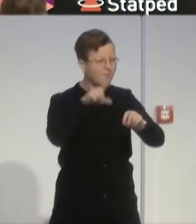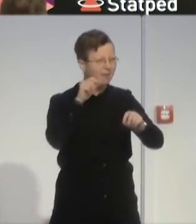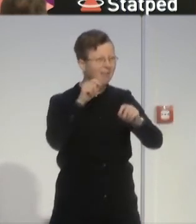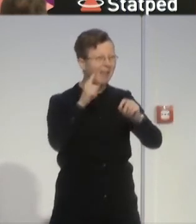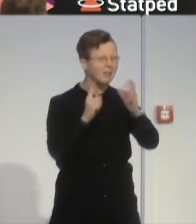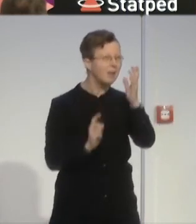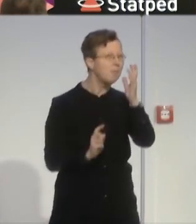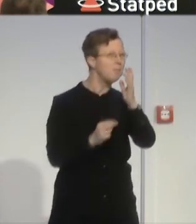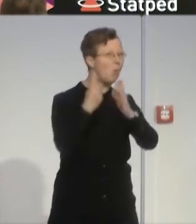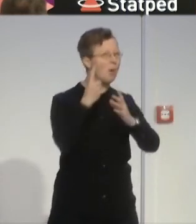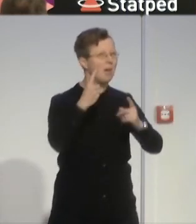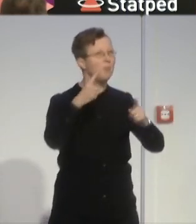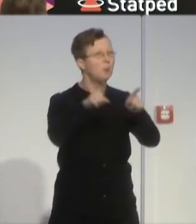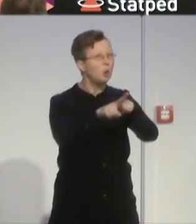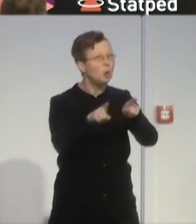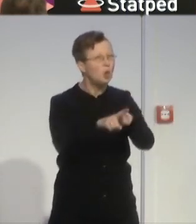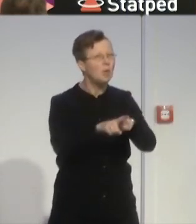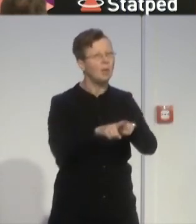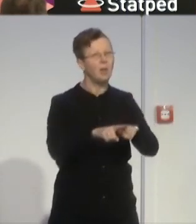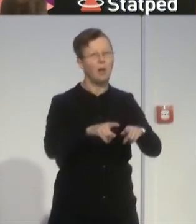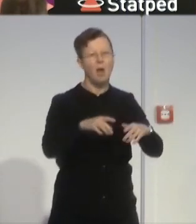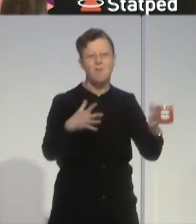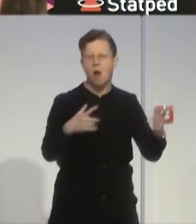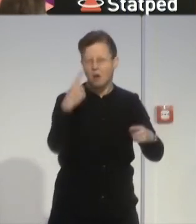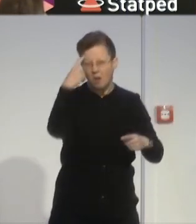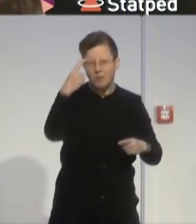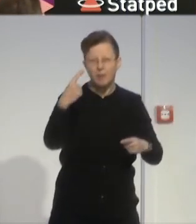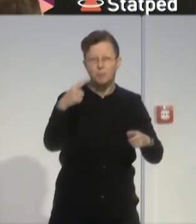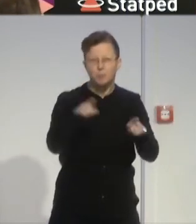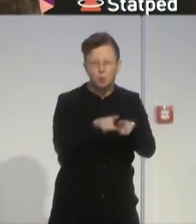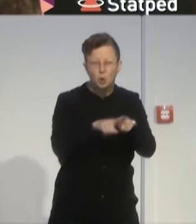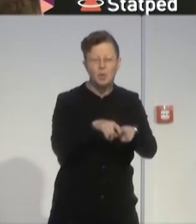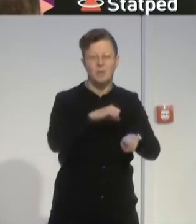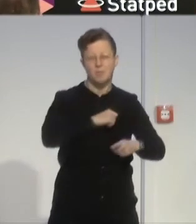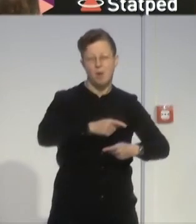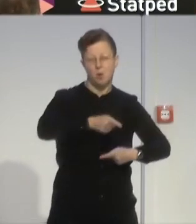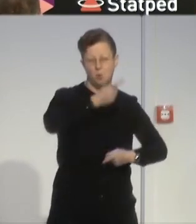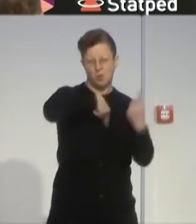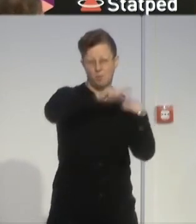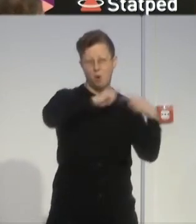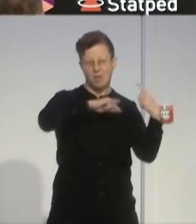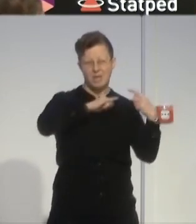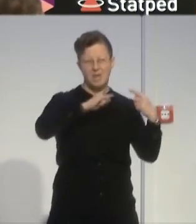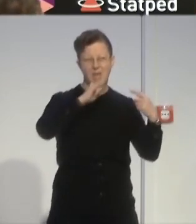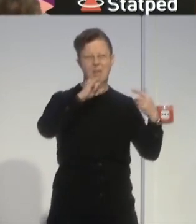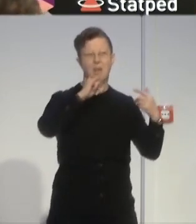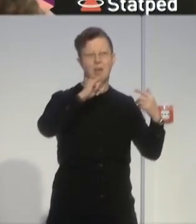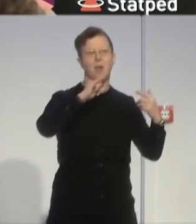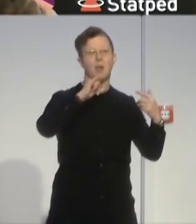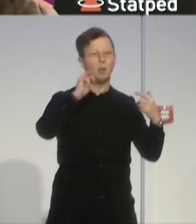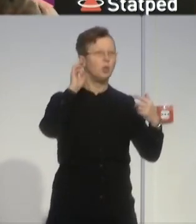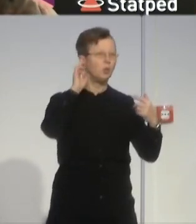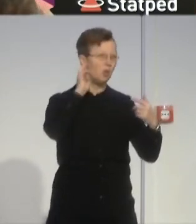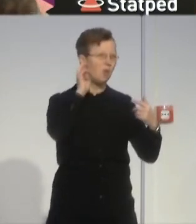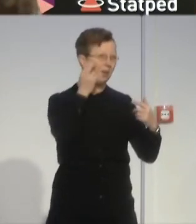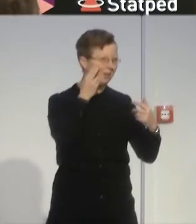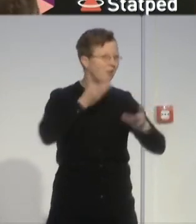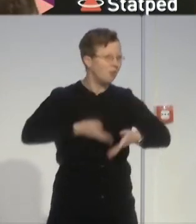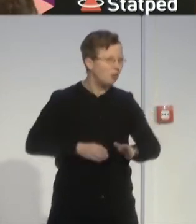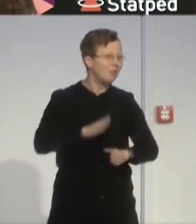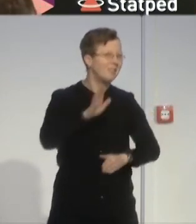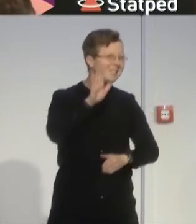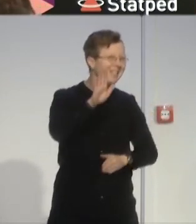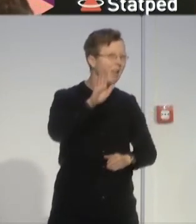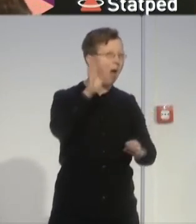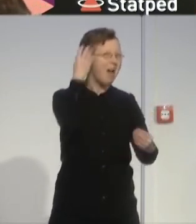possible meaning, the meaning that it can have if you go back in the experiences of the person with deafblindness.